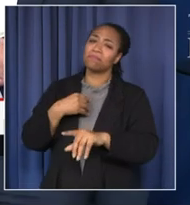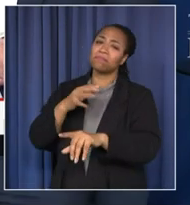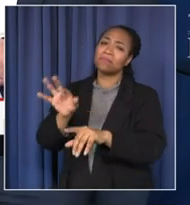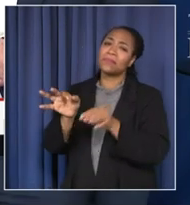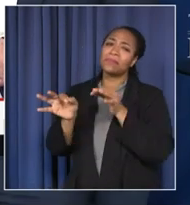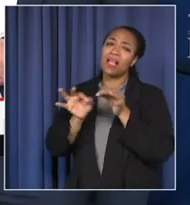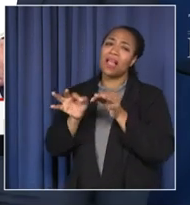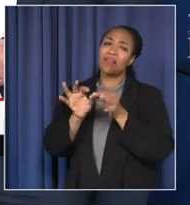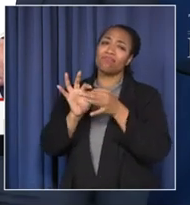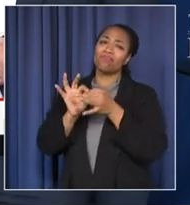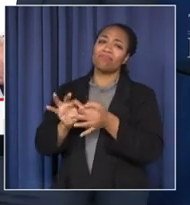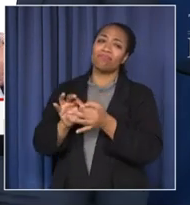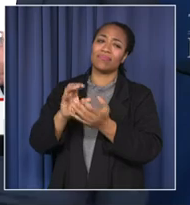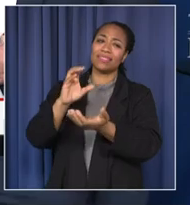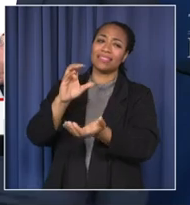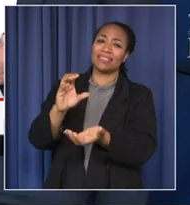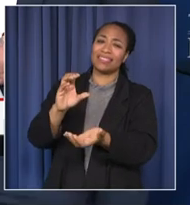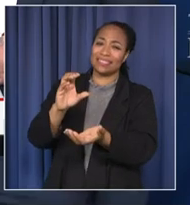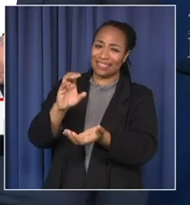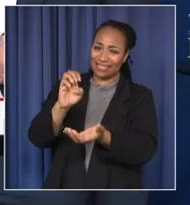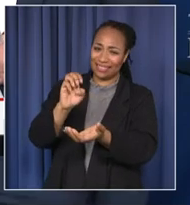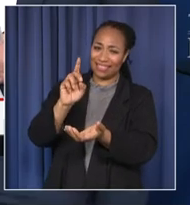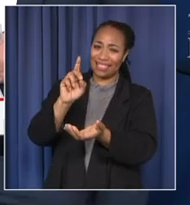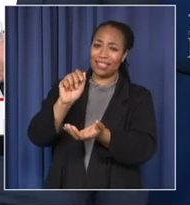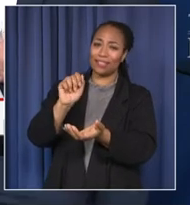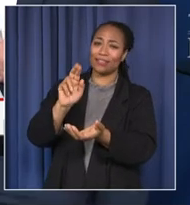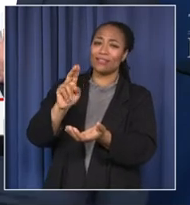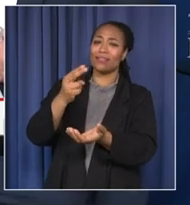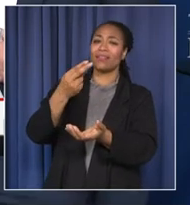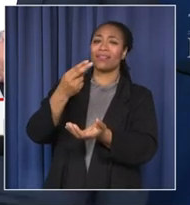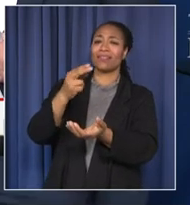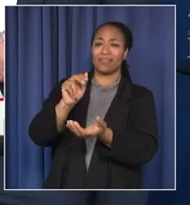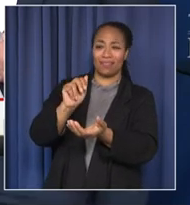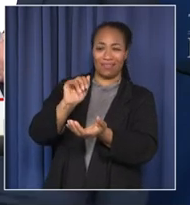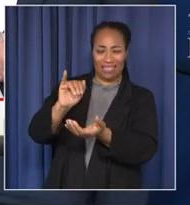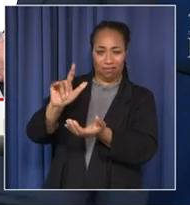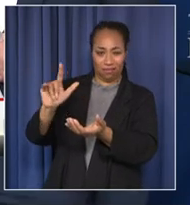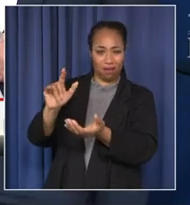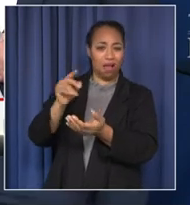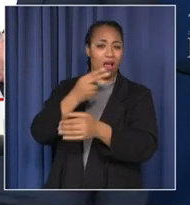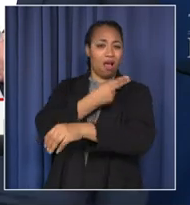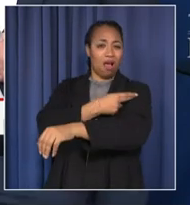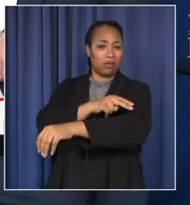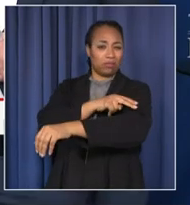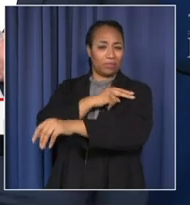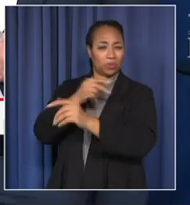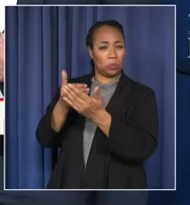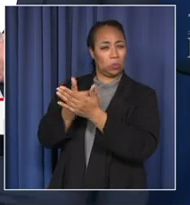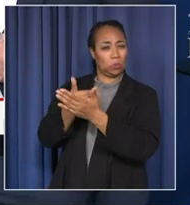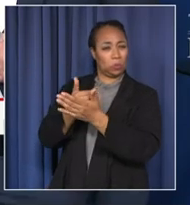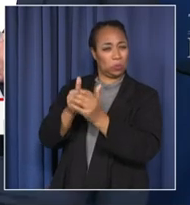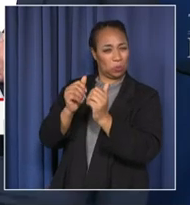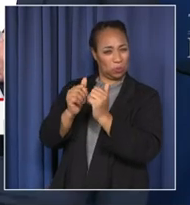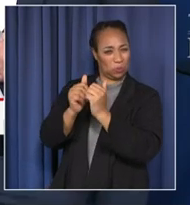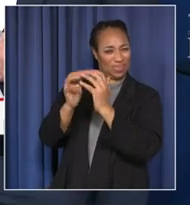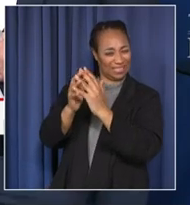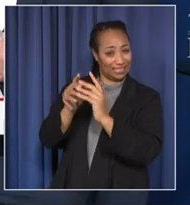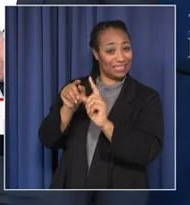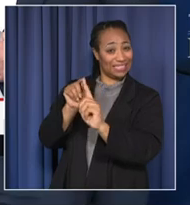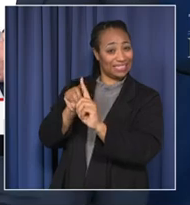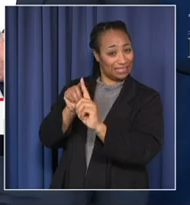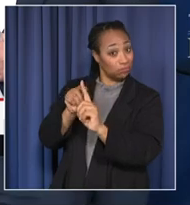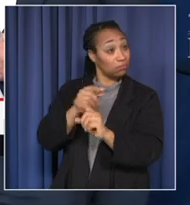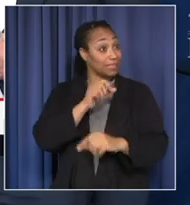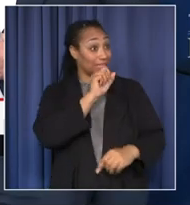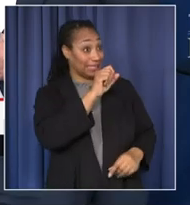timeline? Cedar Hill is a hospital that I committed to create 10 years ago to make